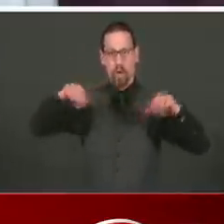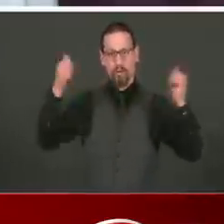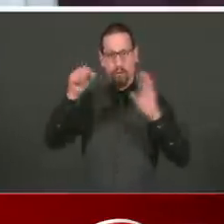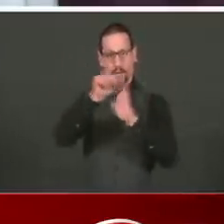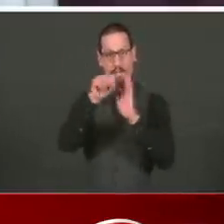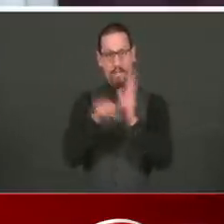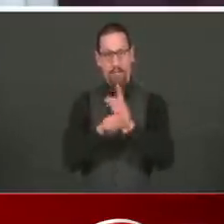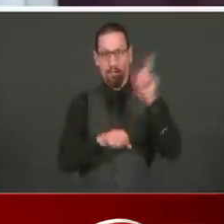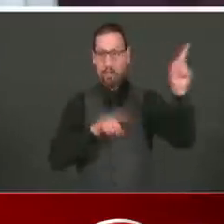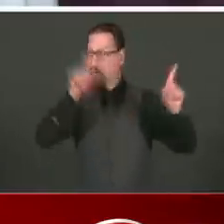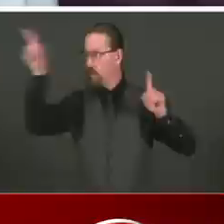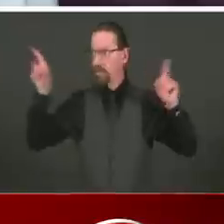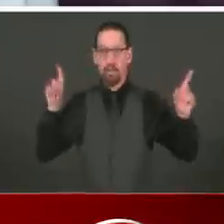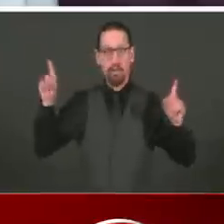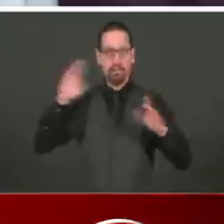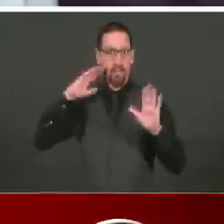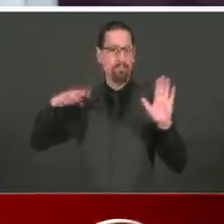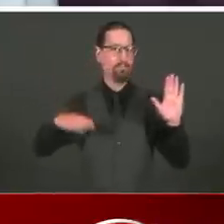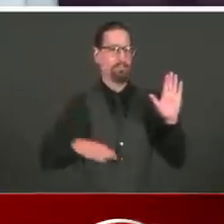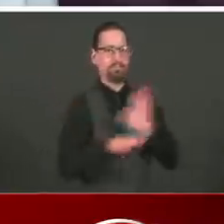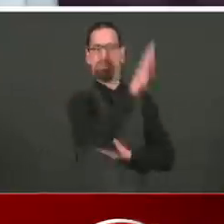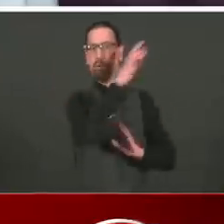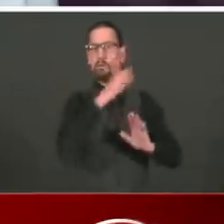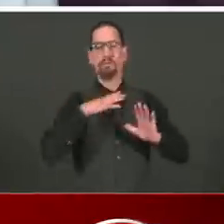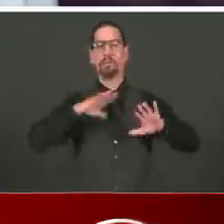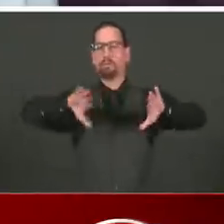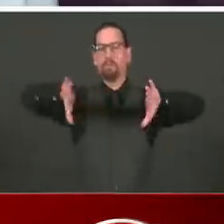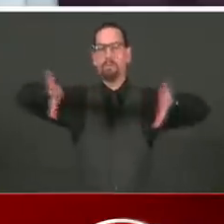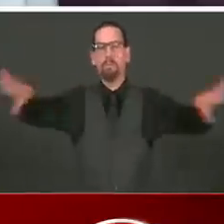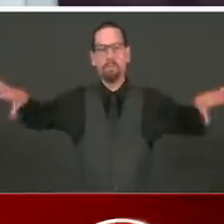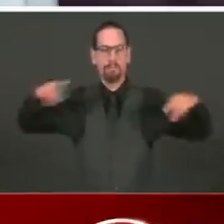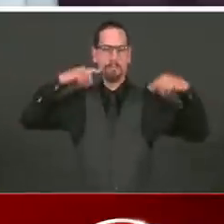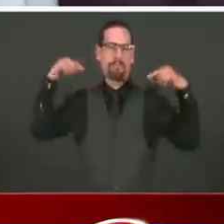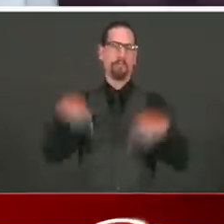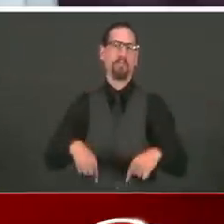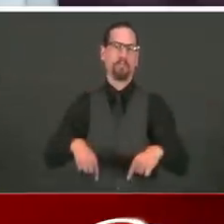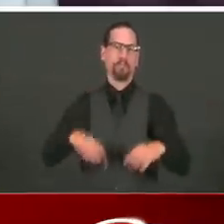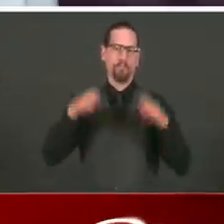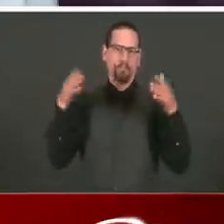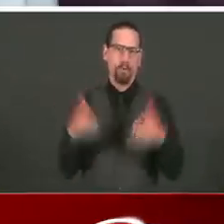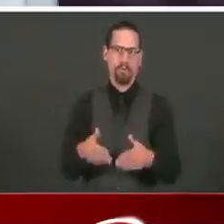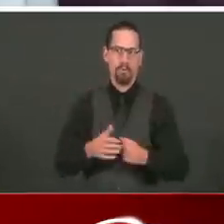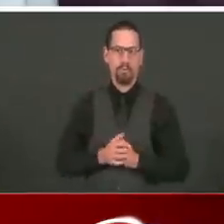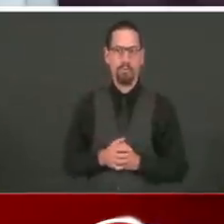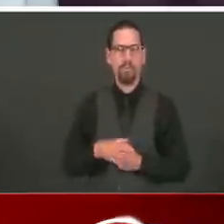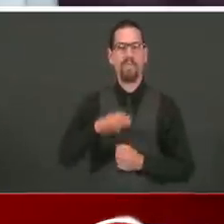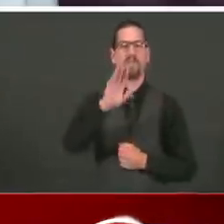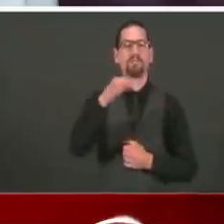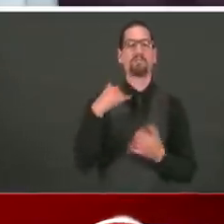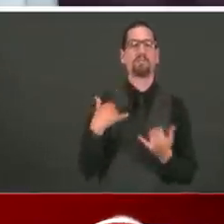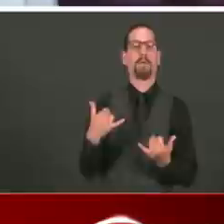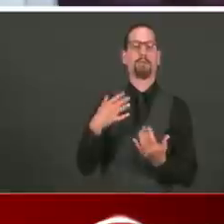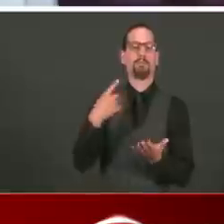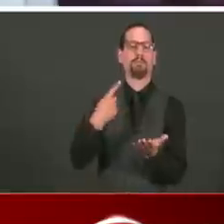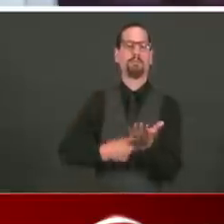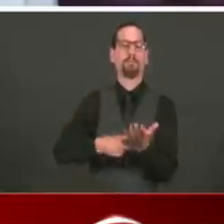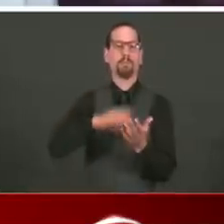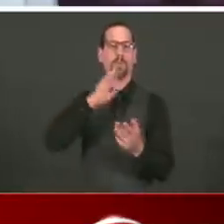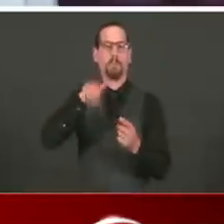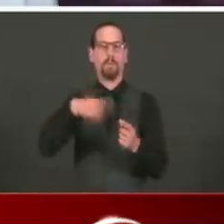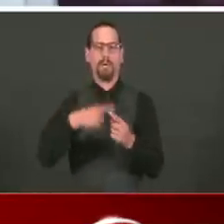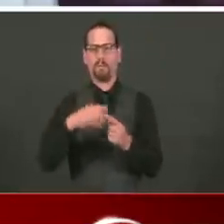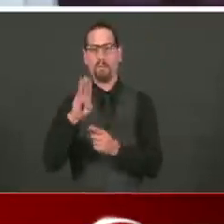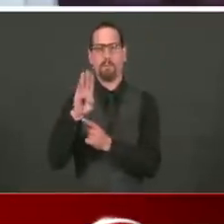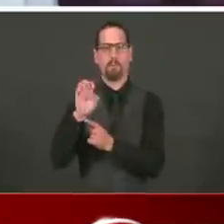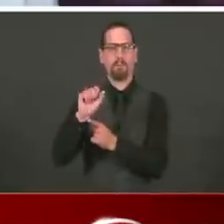A note on beaches before I continue. Obviously, the weekend is coming up. It's July. Beaches are on everybody's